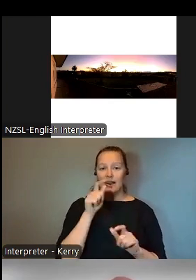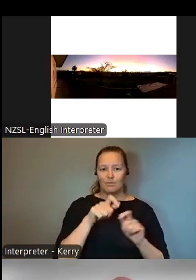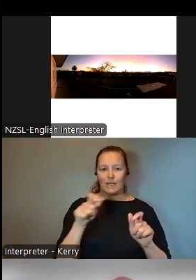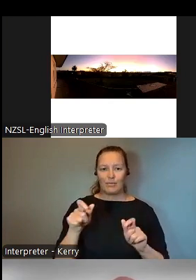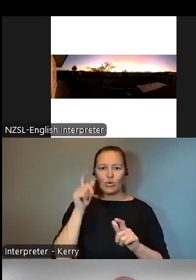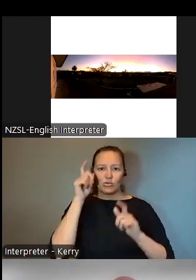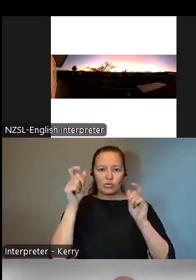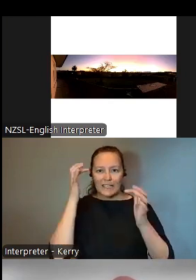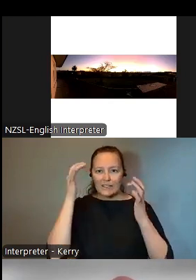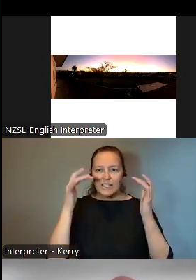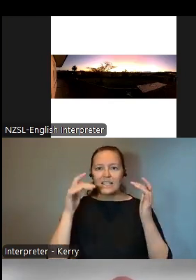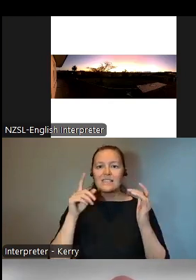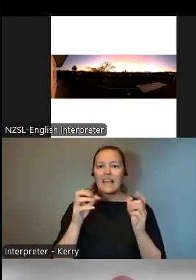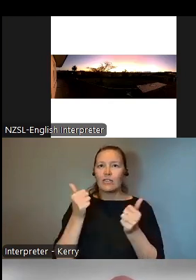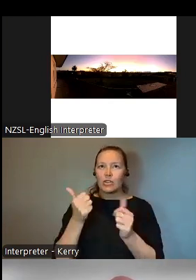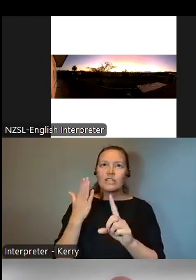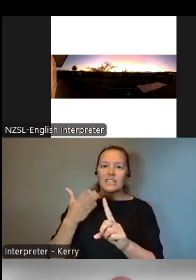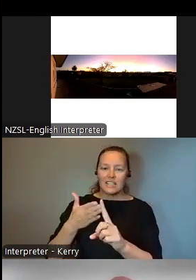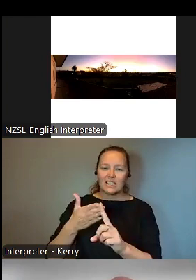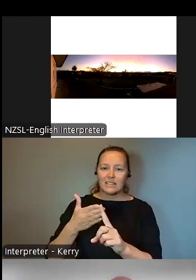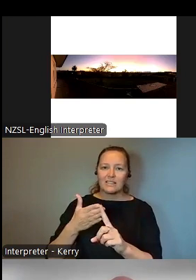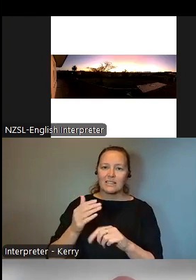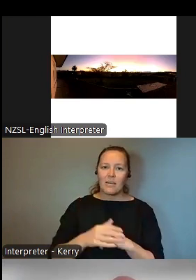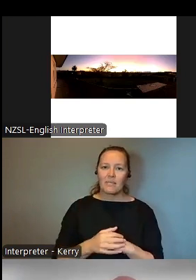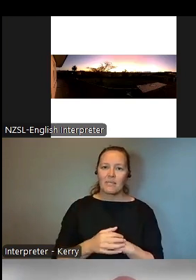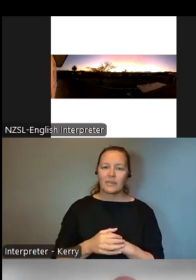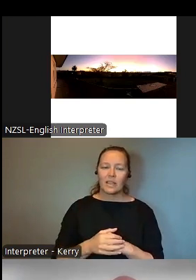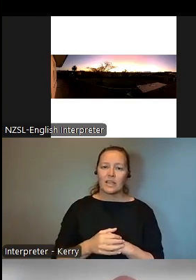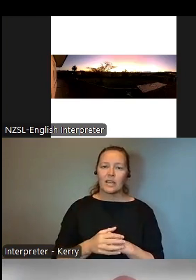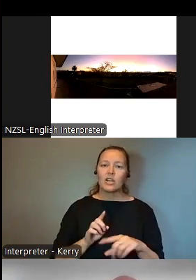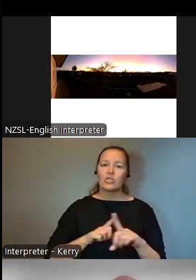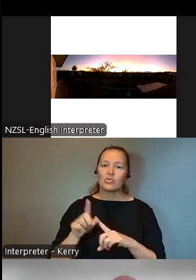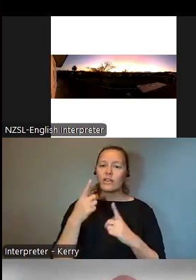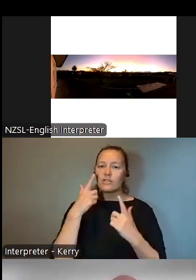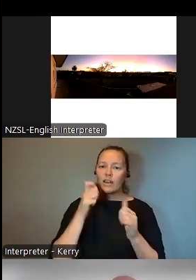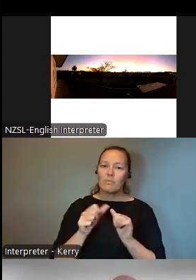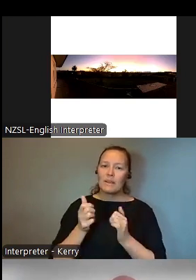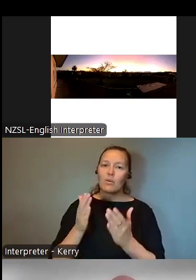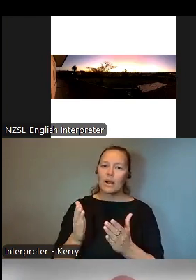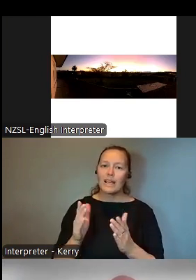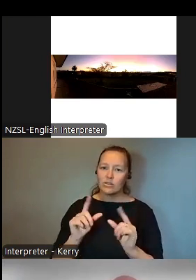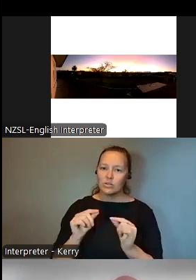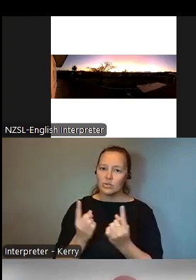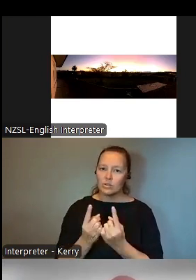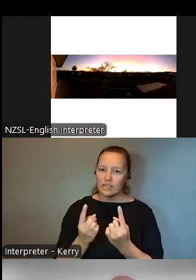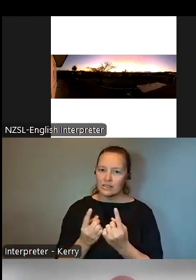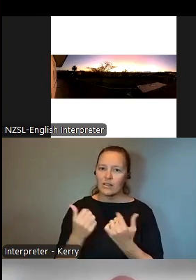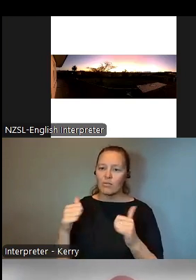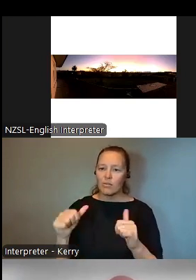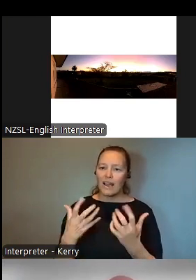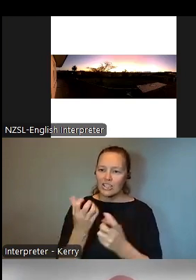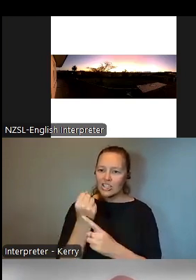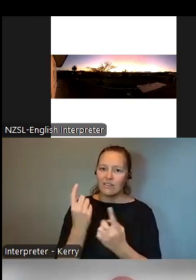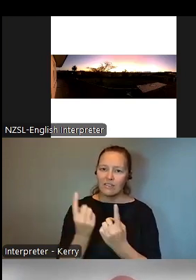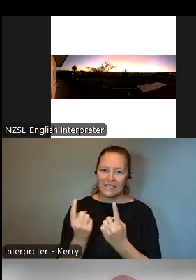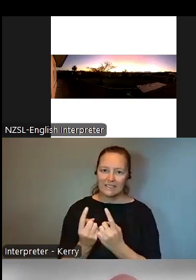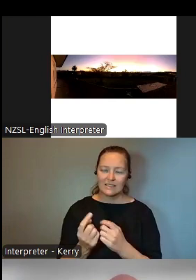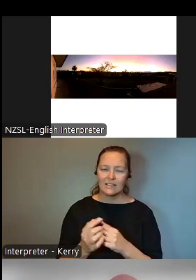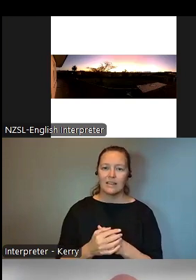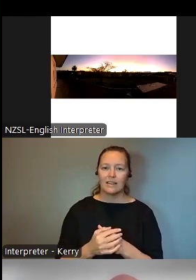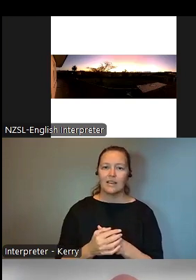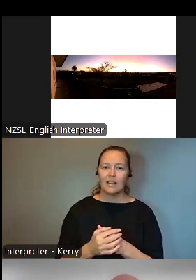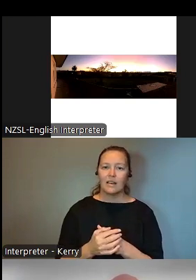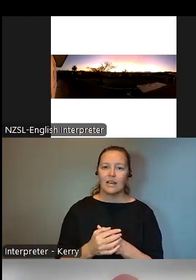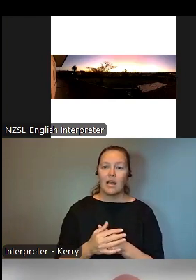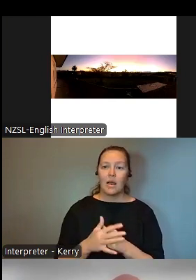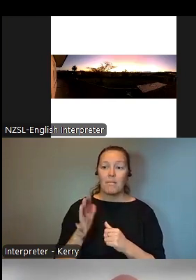with good intentions. What they're trying to do is find better ways to do things, to get stuff done. And what they might do is hide it from